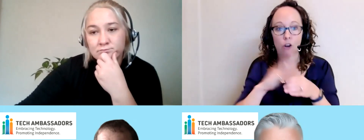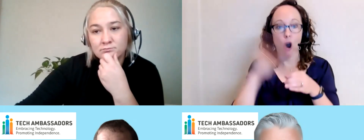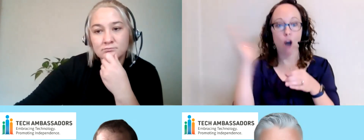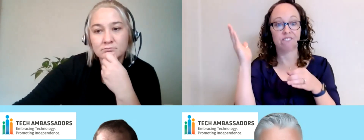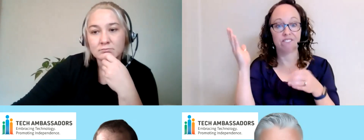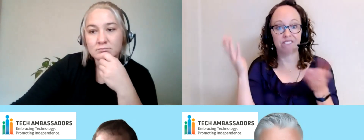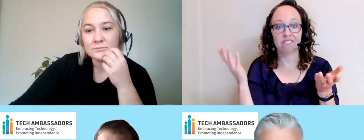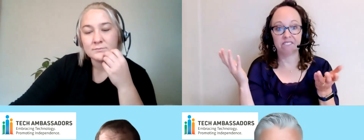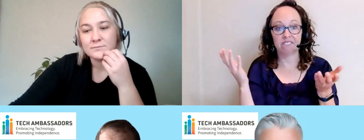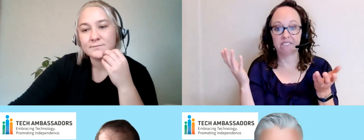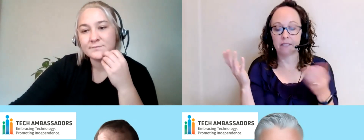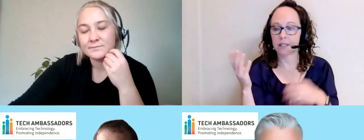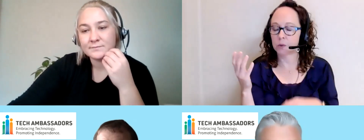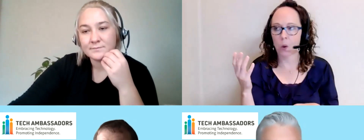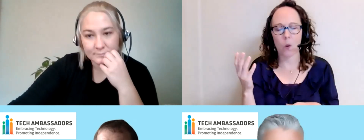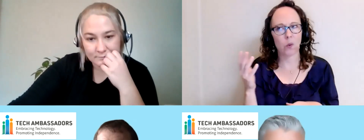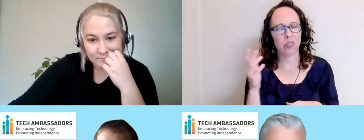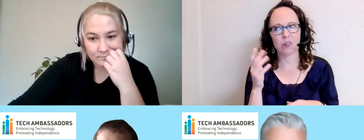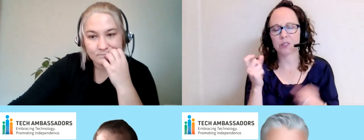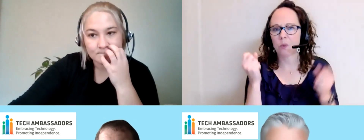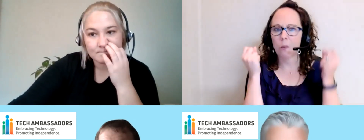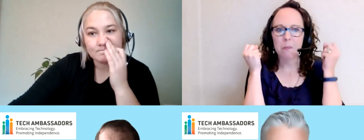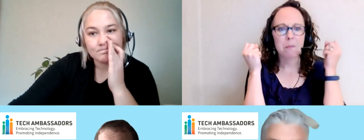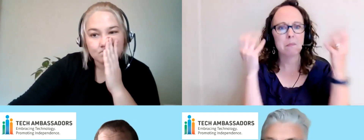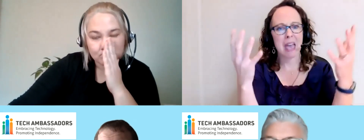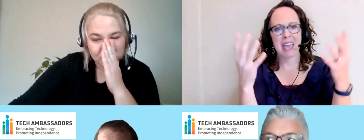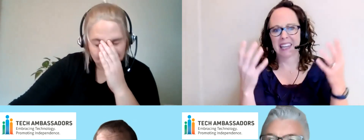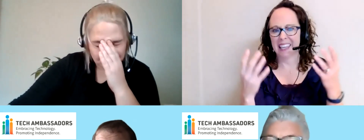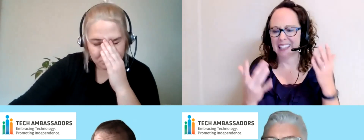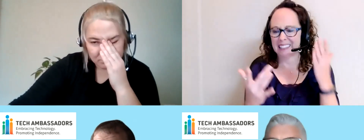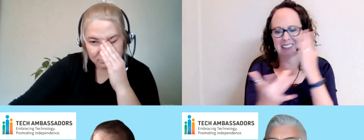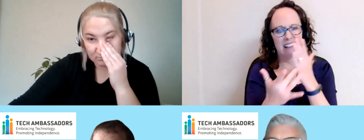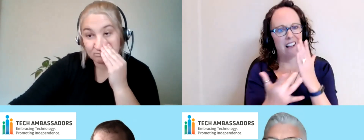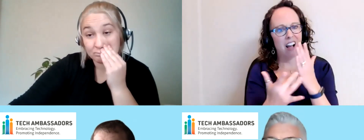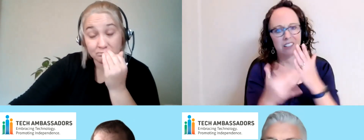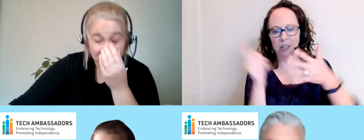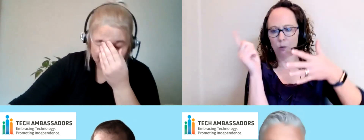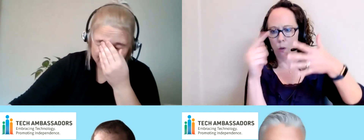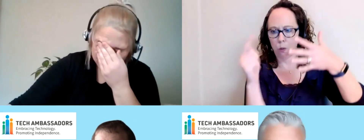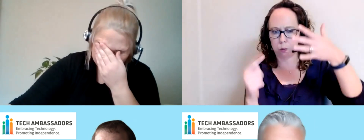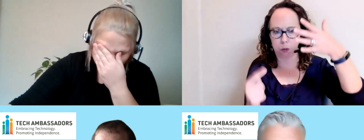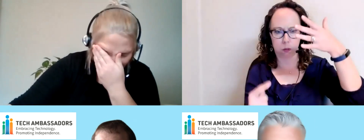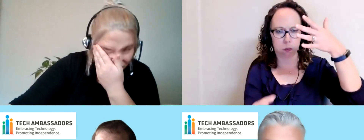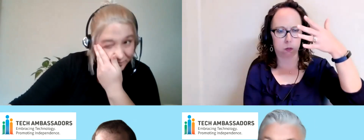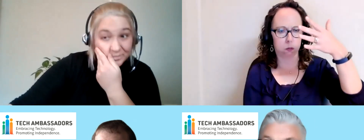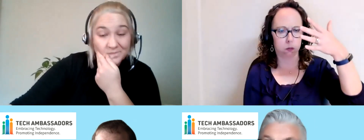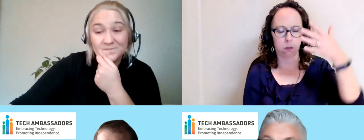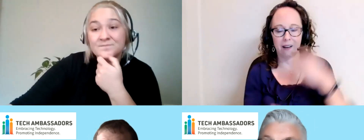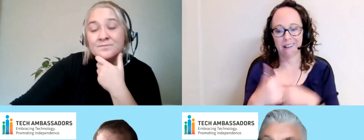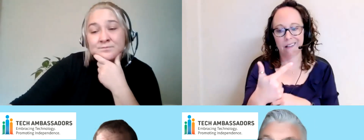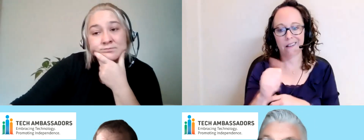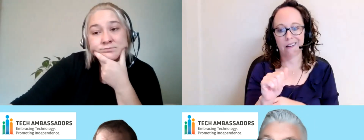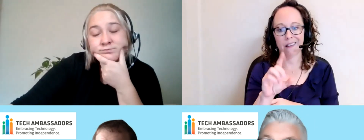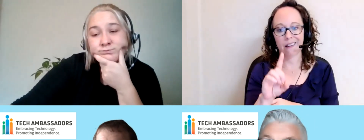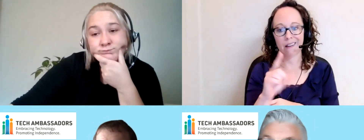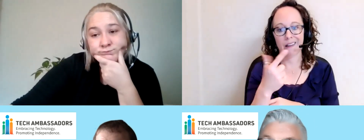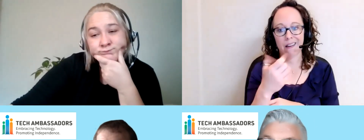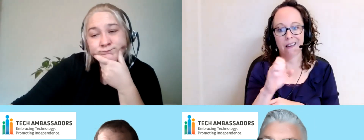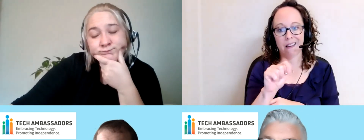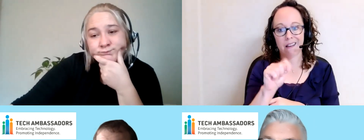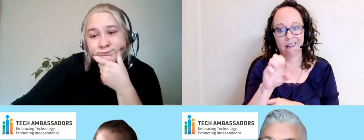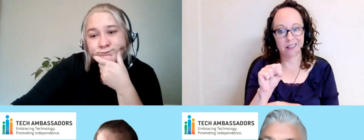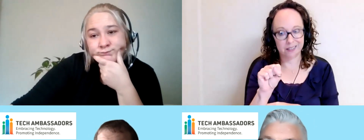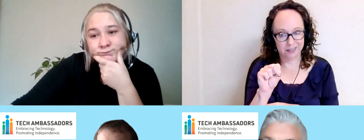to help, like, mobility problems. And Awesome. like, you could,